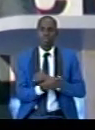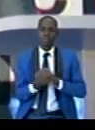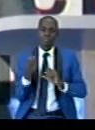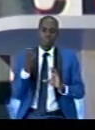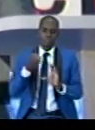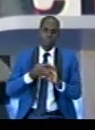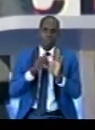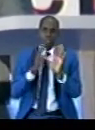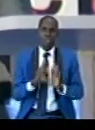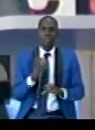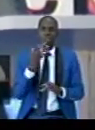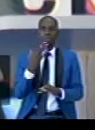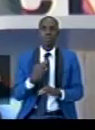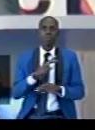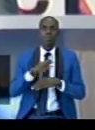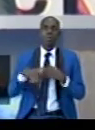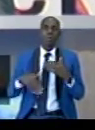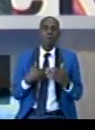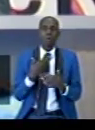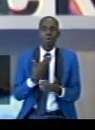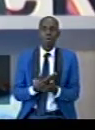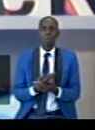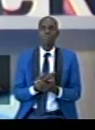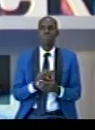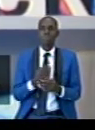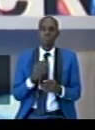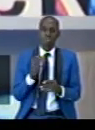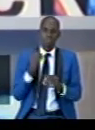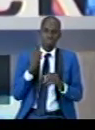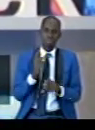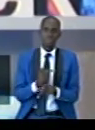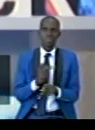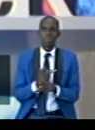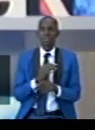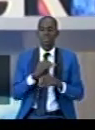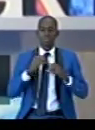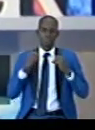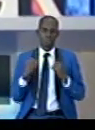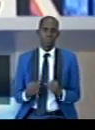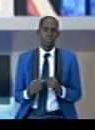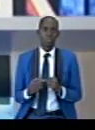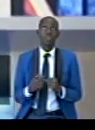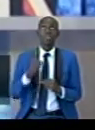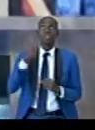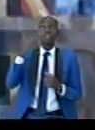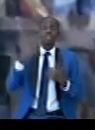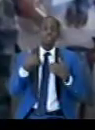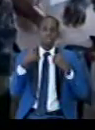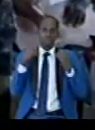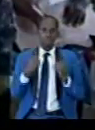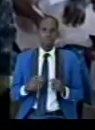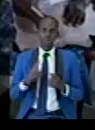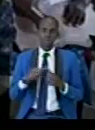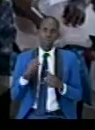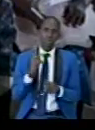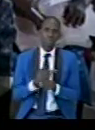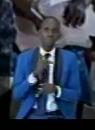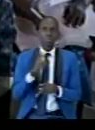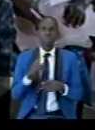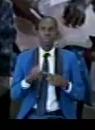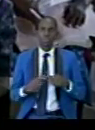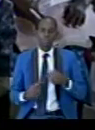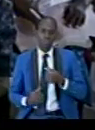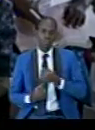all-sustaining strength. Strength he has to sustain you, to succor you, to support